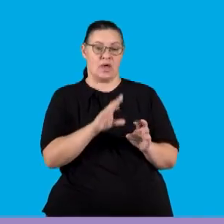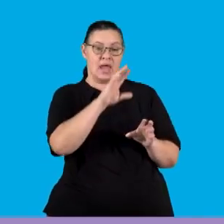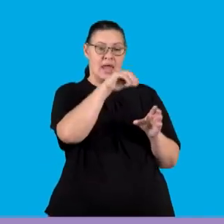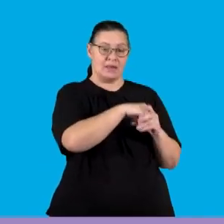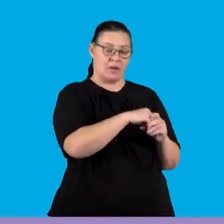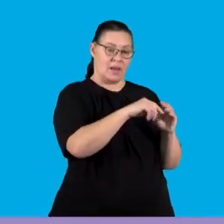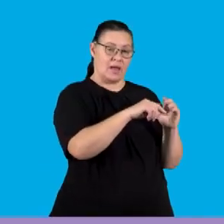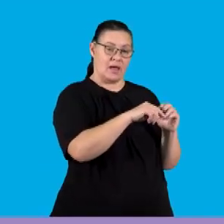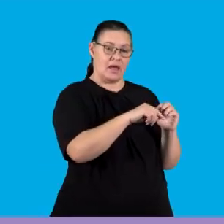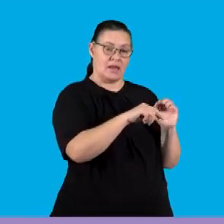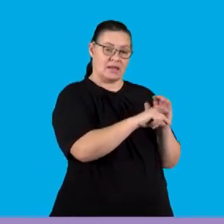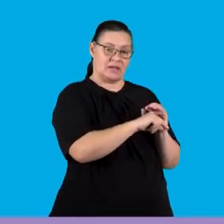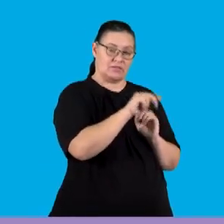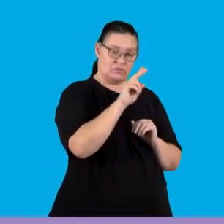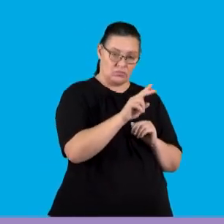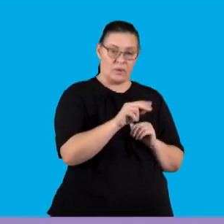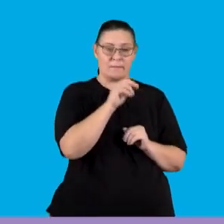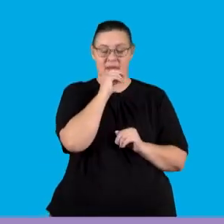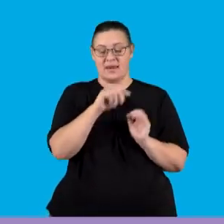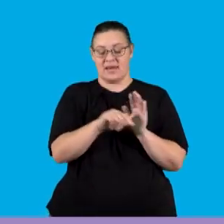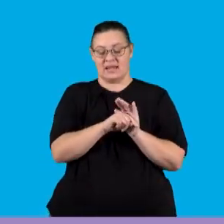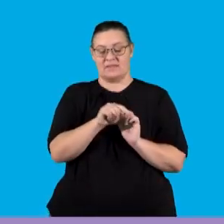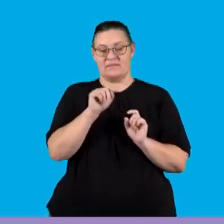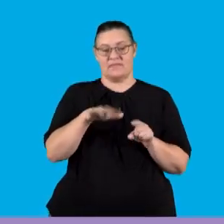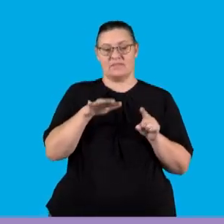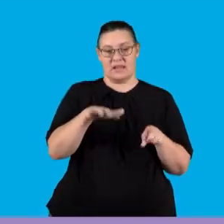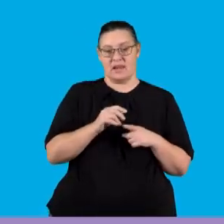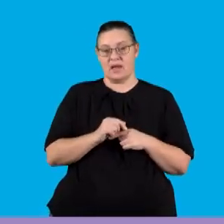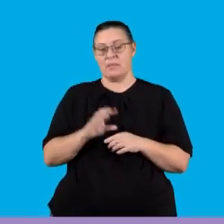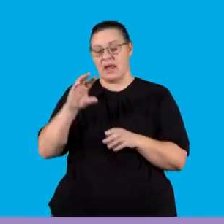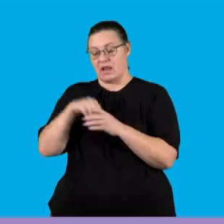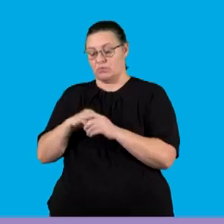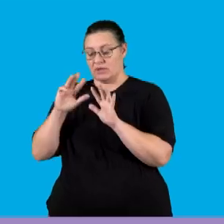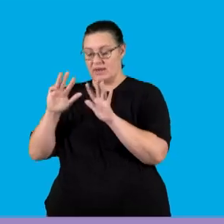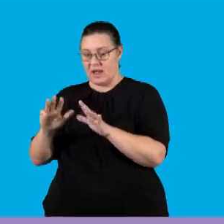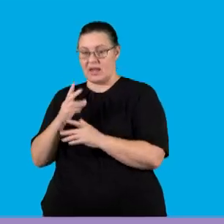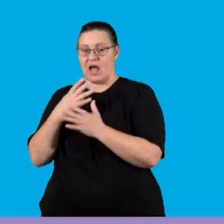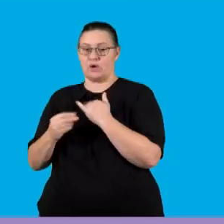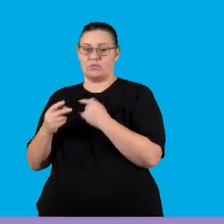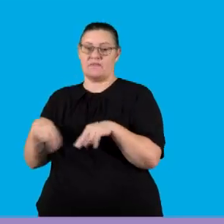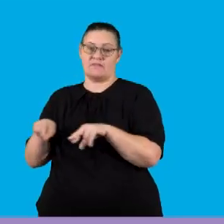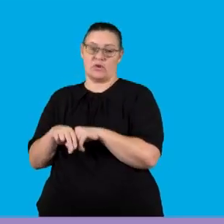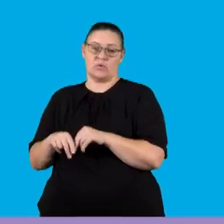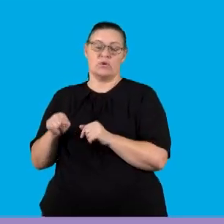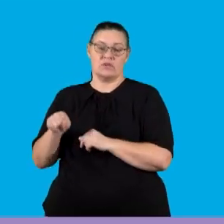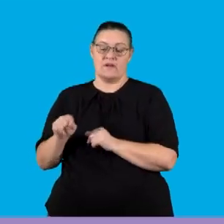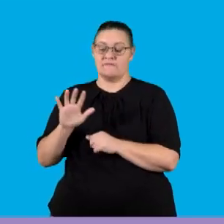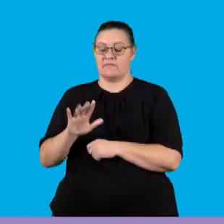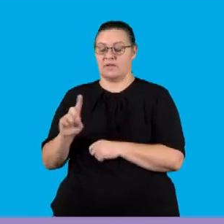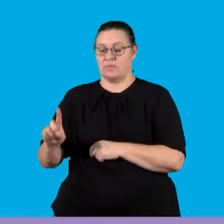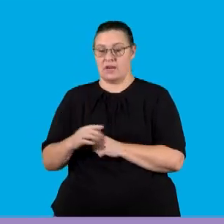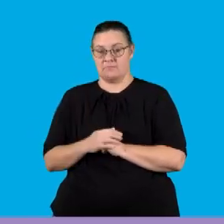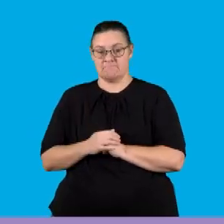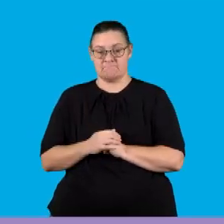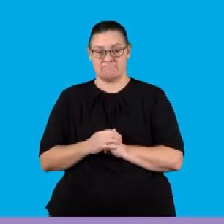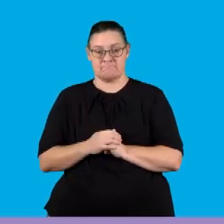our input value was -2, our answer was a -15. And when the input value was a 9, our output value is there